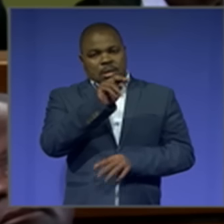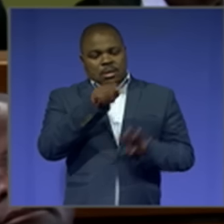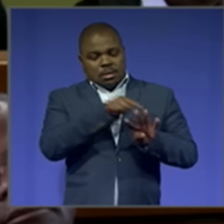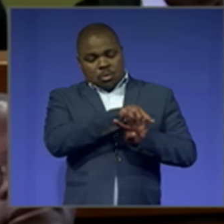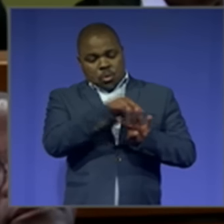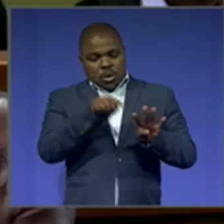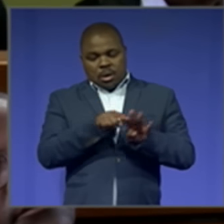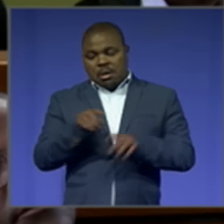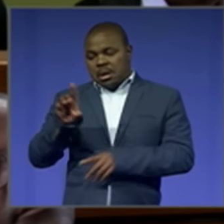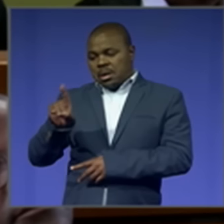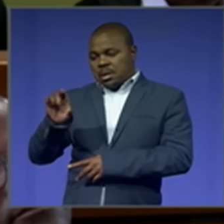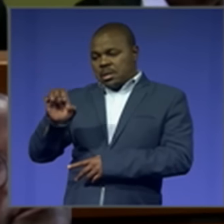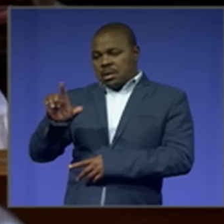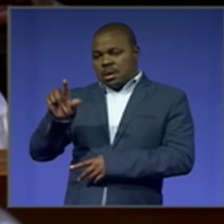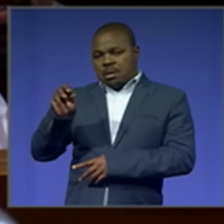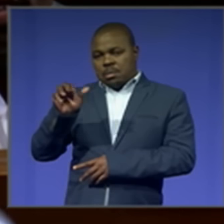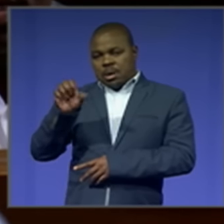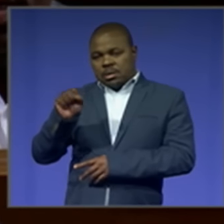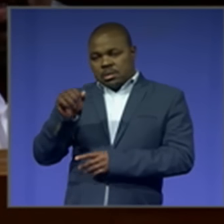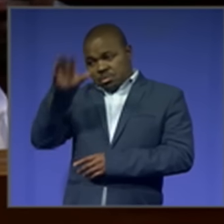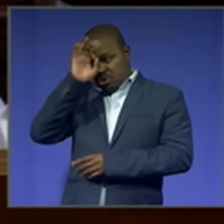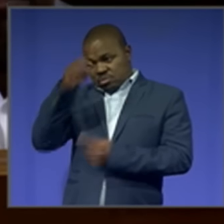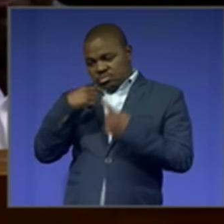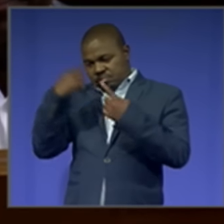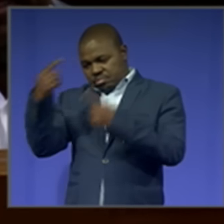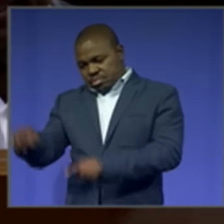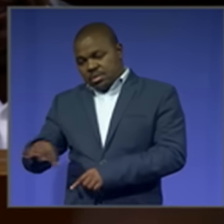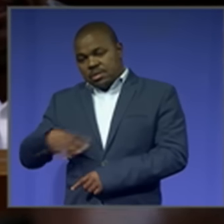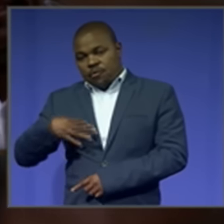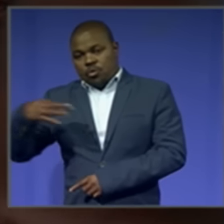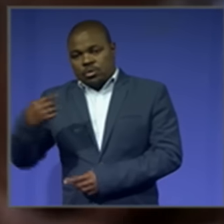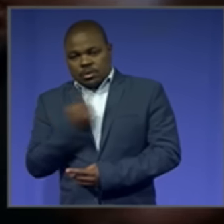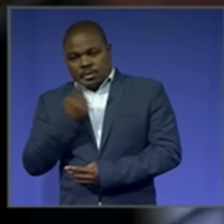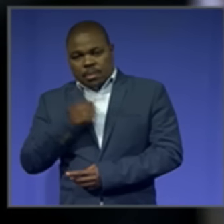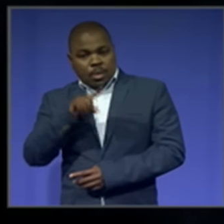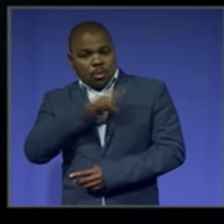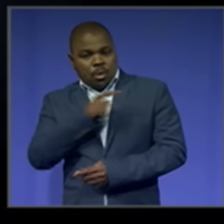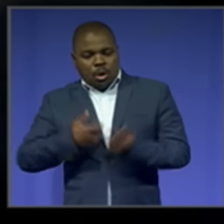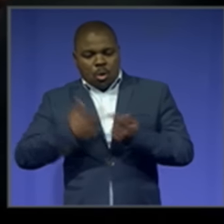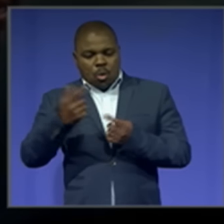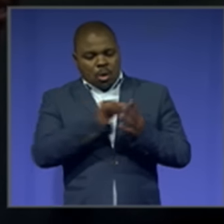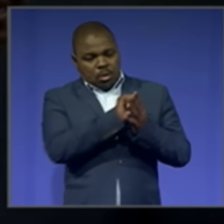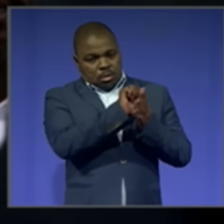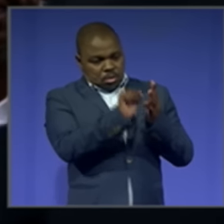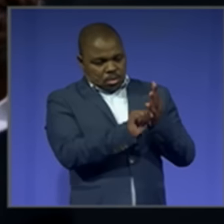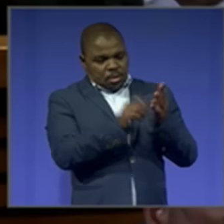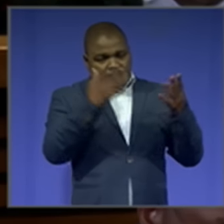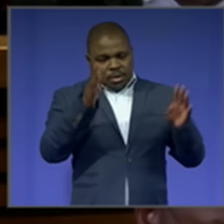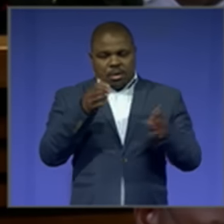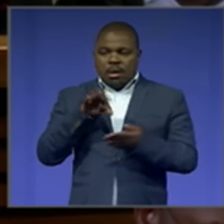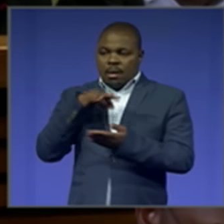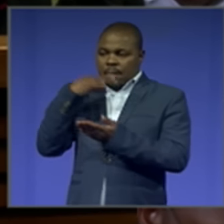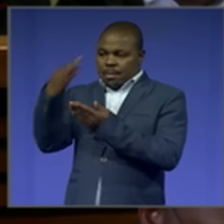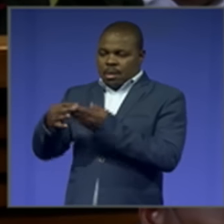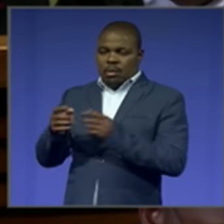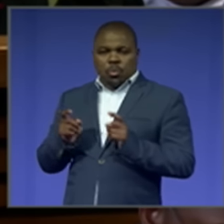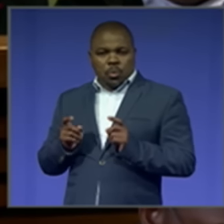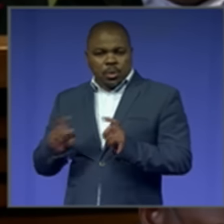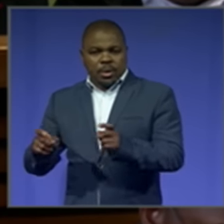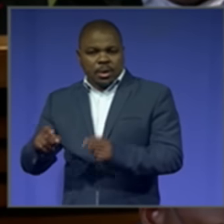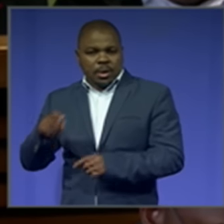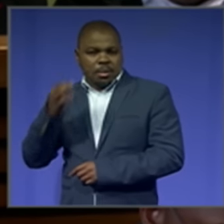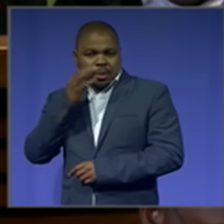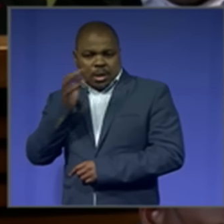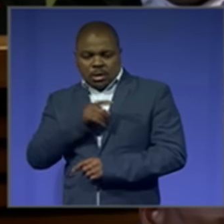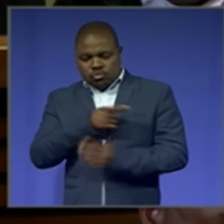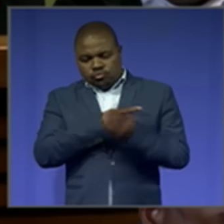Delmas kajeno hoseng. Sena se la ka mora hore maqwetha a bona a ile a kenya kopo e potlakileng ya ho thibela